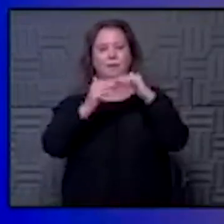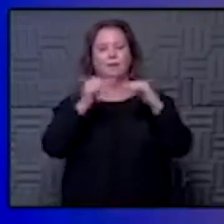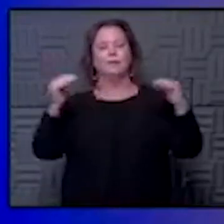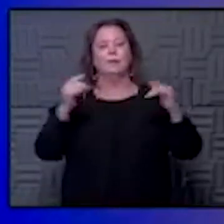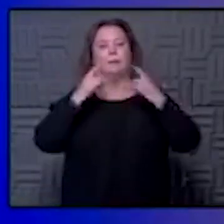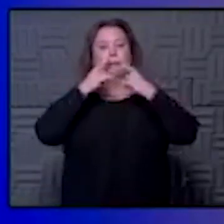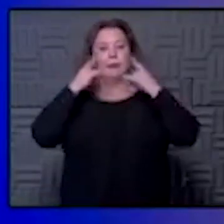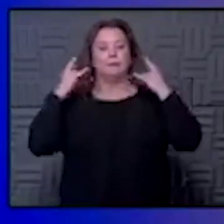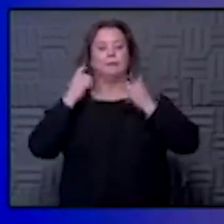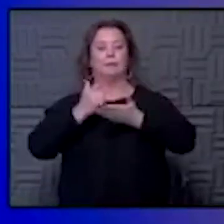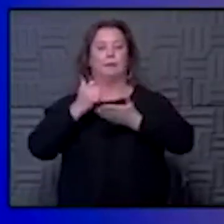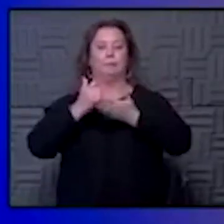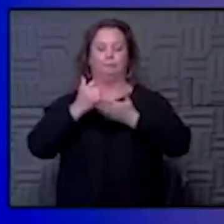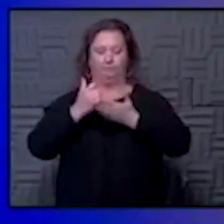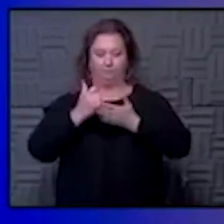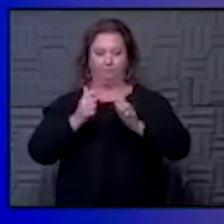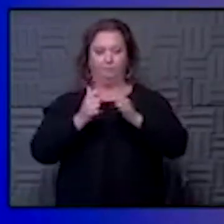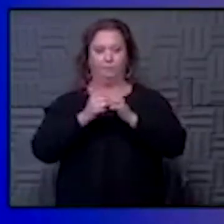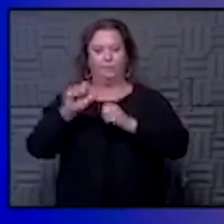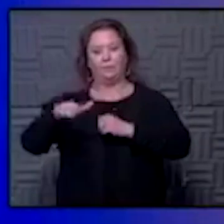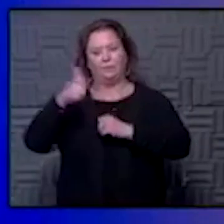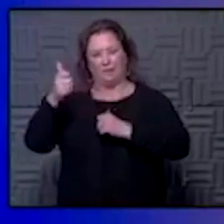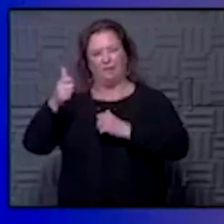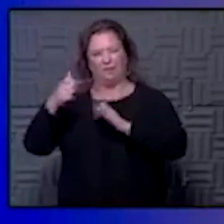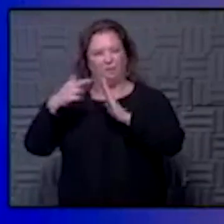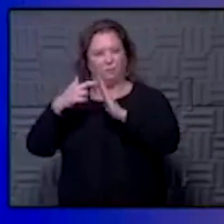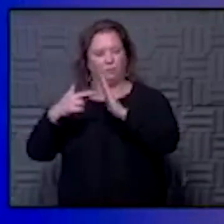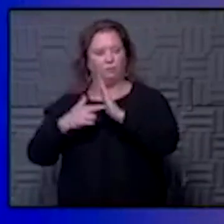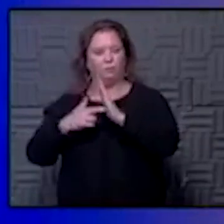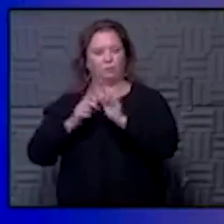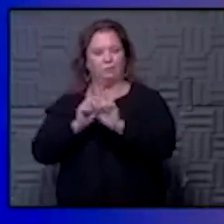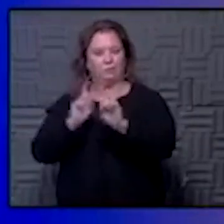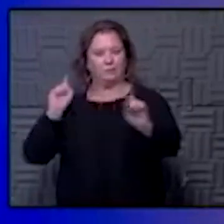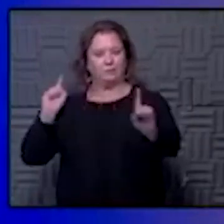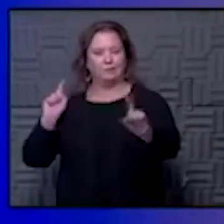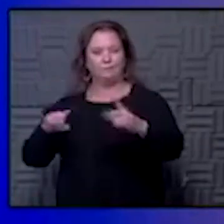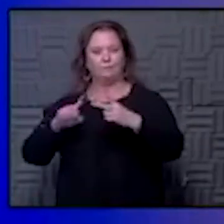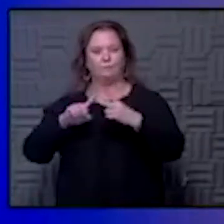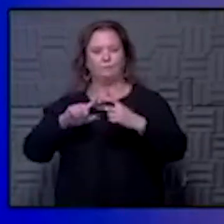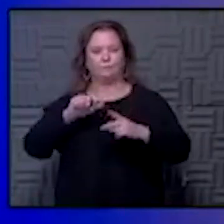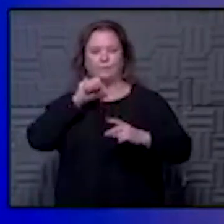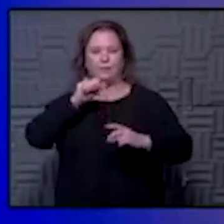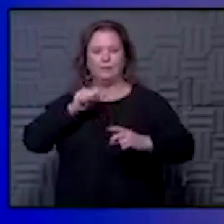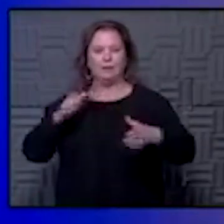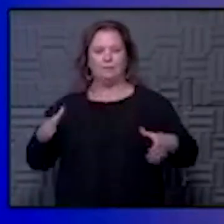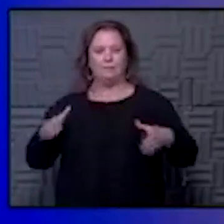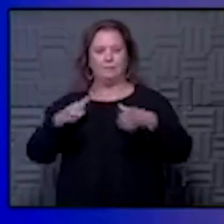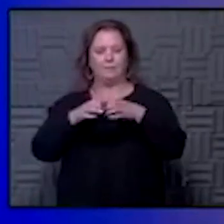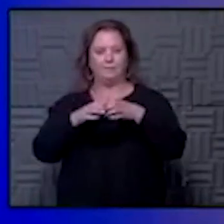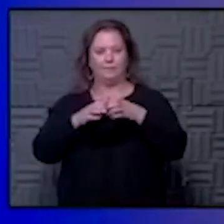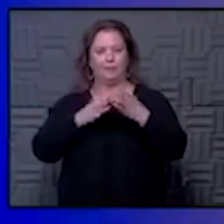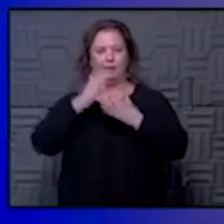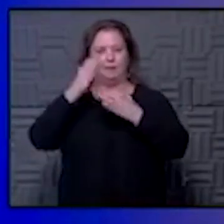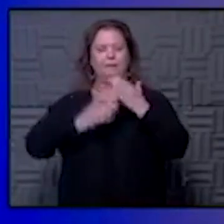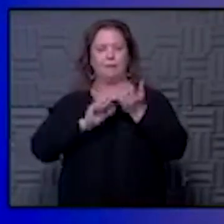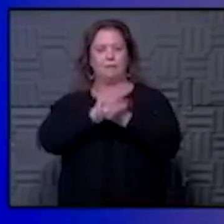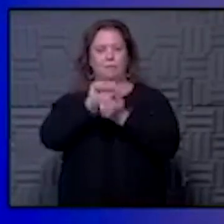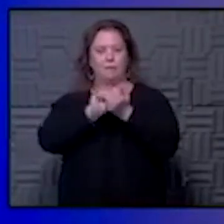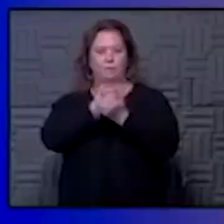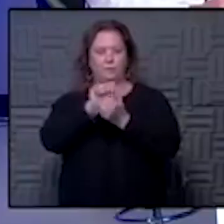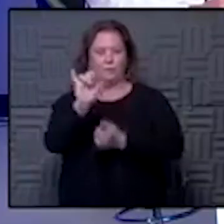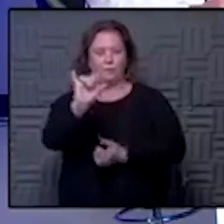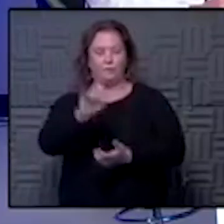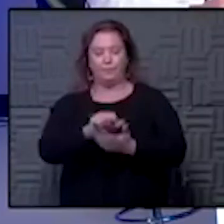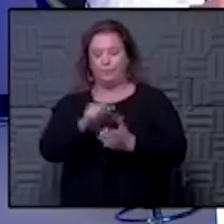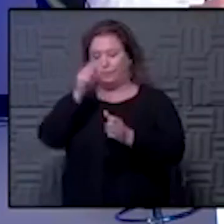And masking does help, along with those other mitigation strategies of distancing, not meeting in large groups, and hand hygiene, of course. And